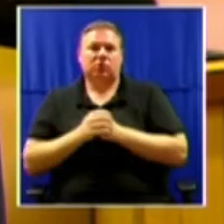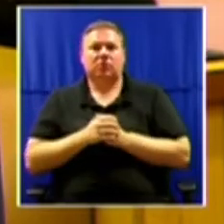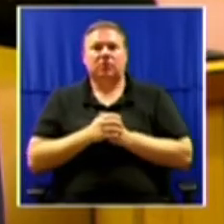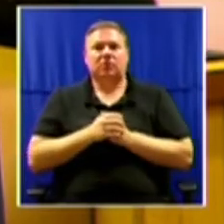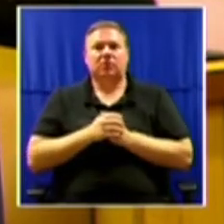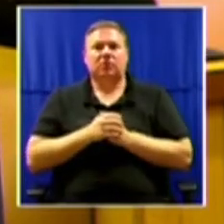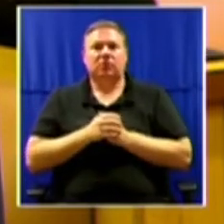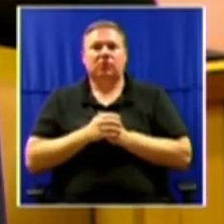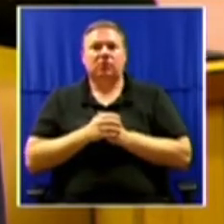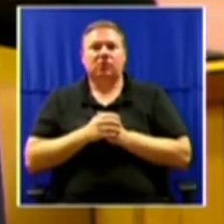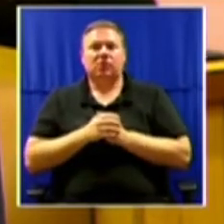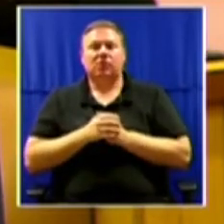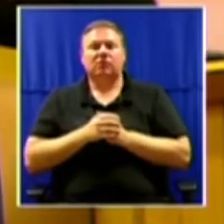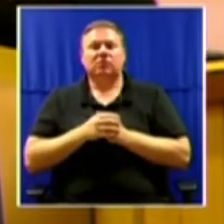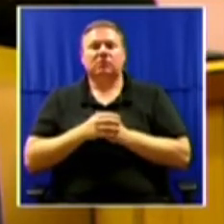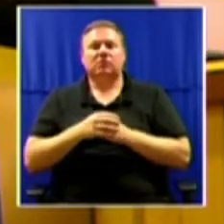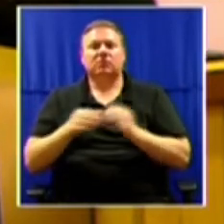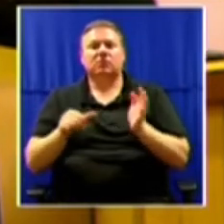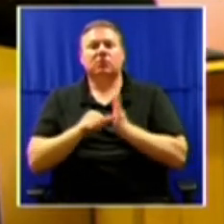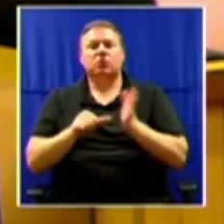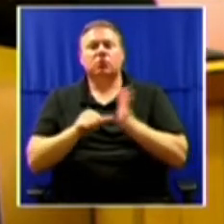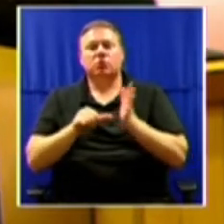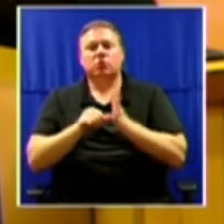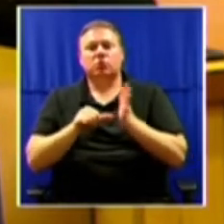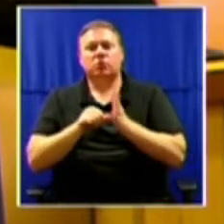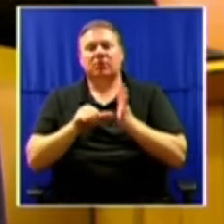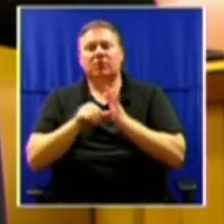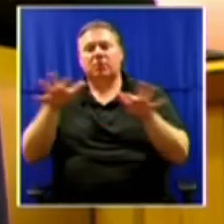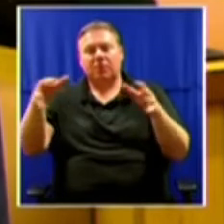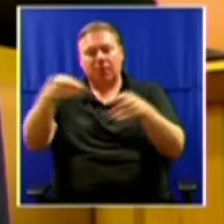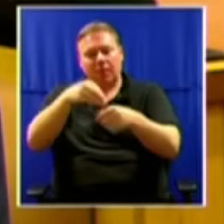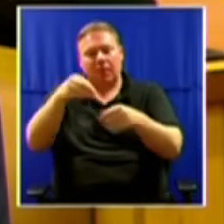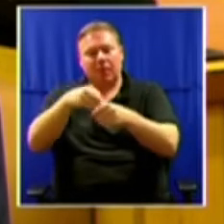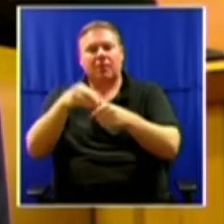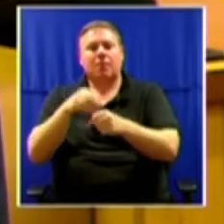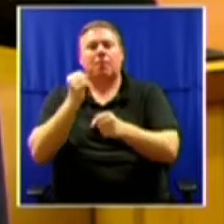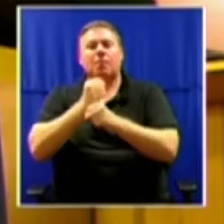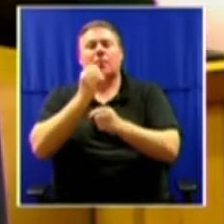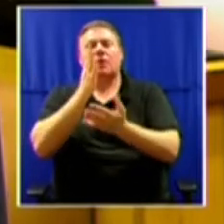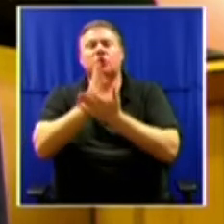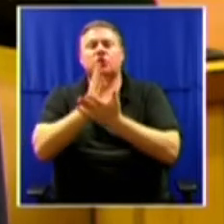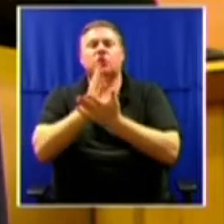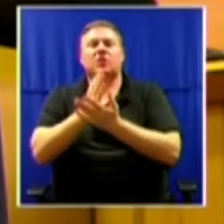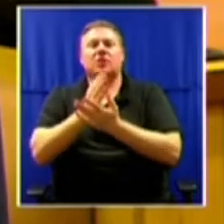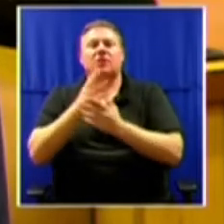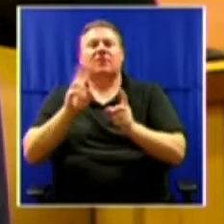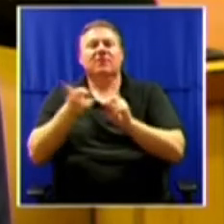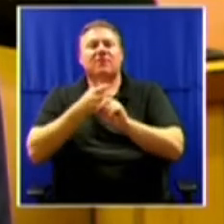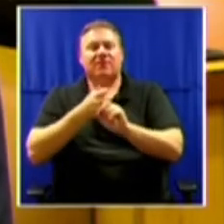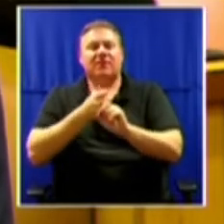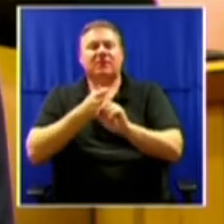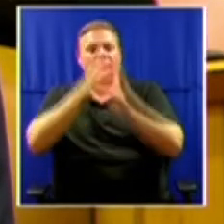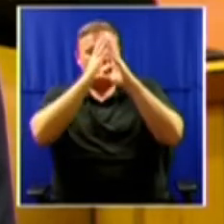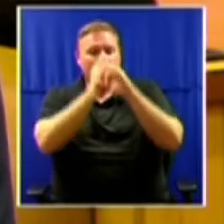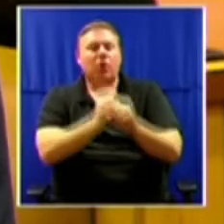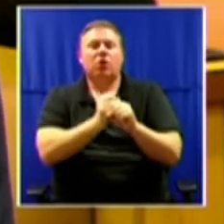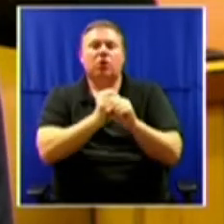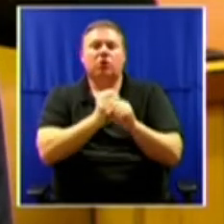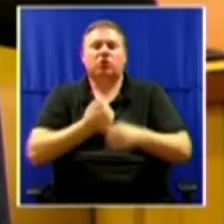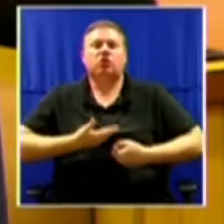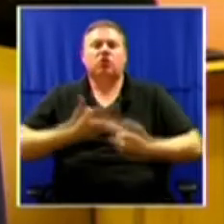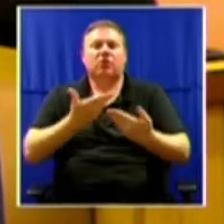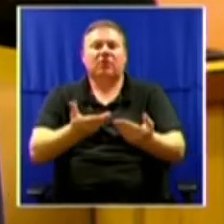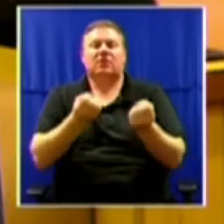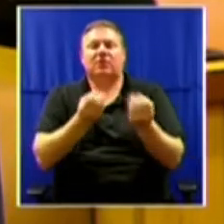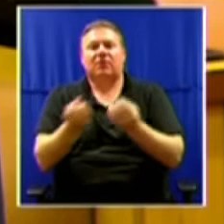from relevant stakeholders. This is essential to ensure optimum victim-centric service delivery. It is also worth noting